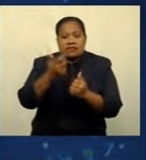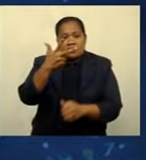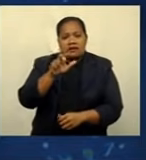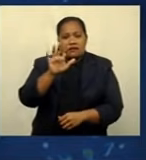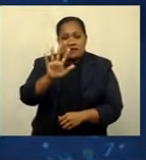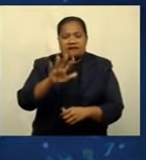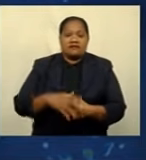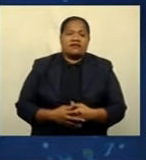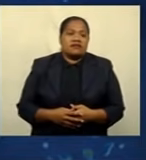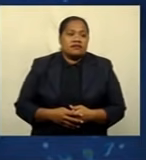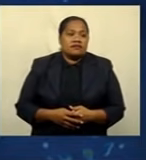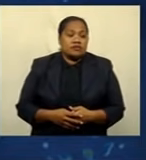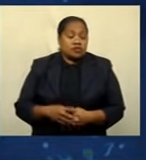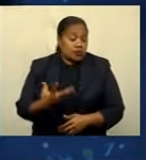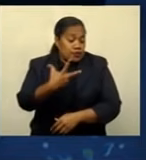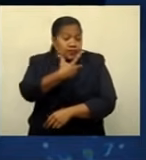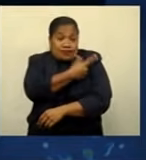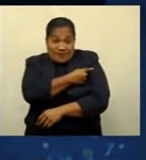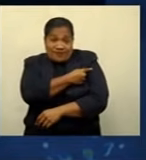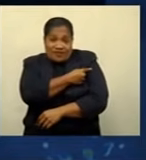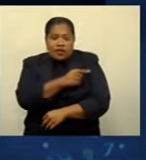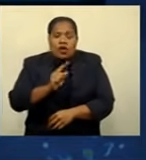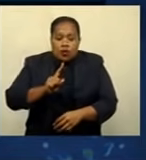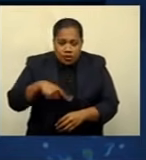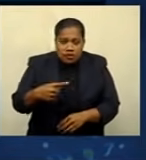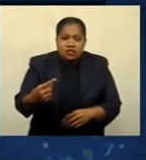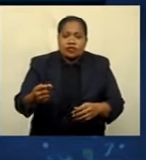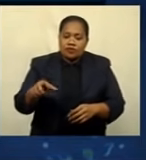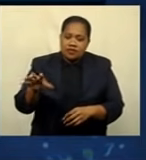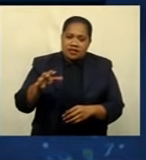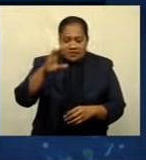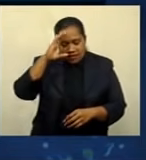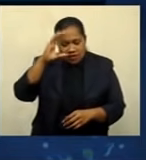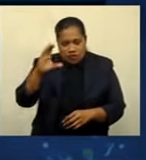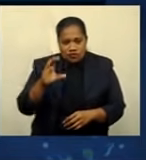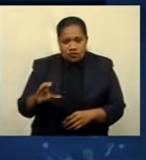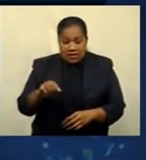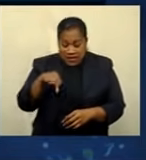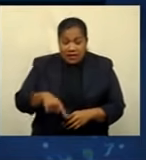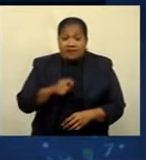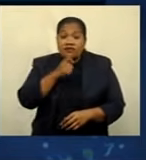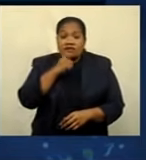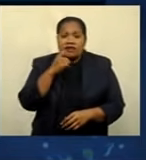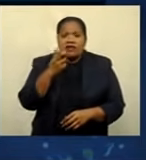85. The vaccination campaign also continues around the country. As of this afternoon,